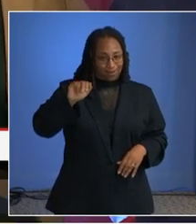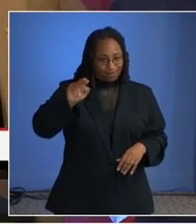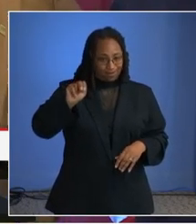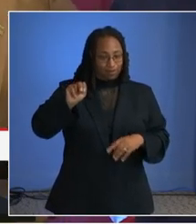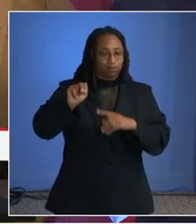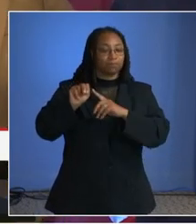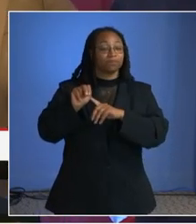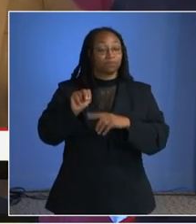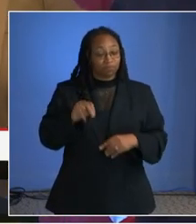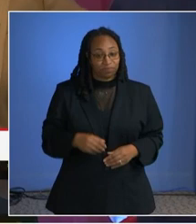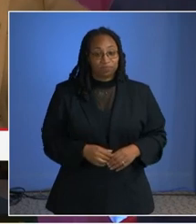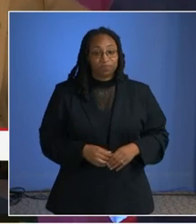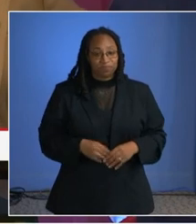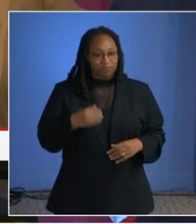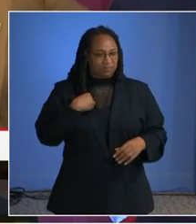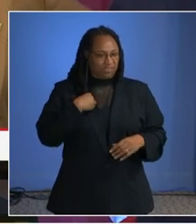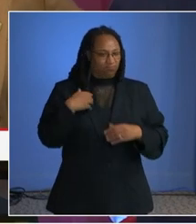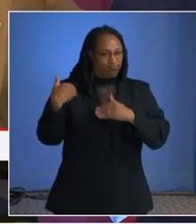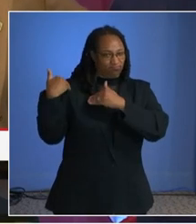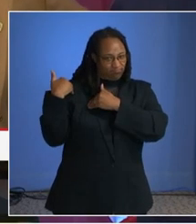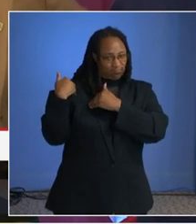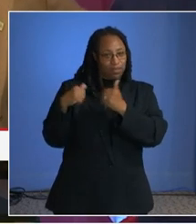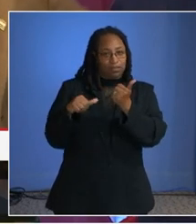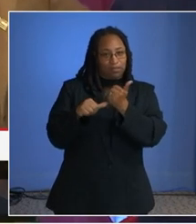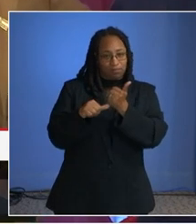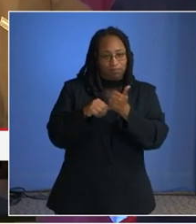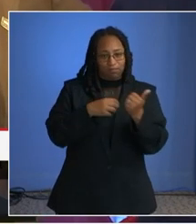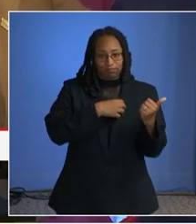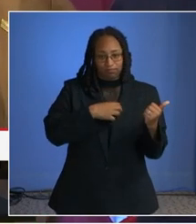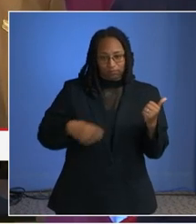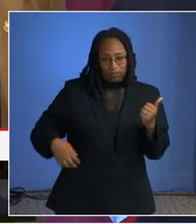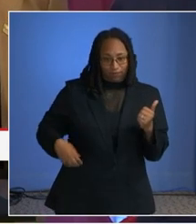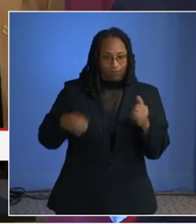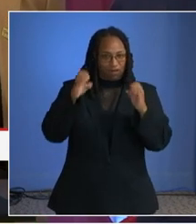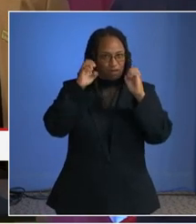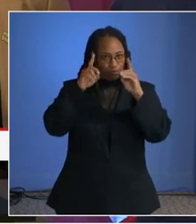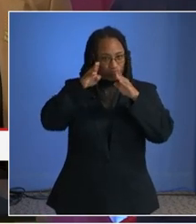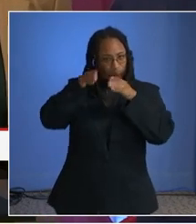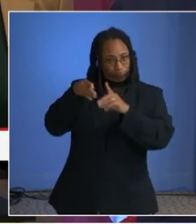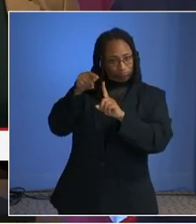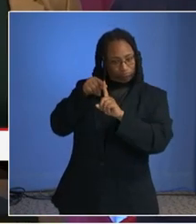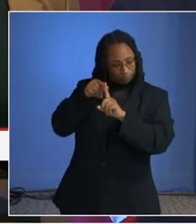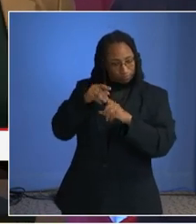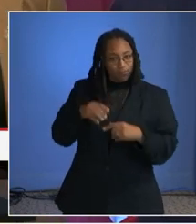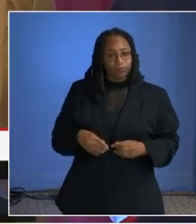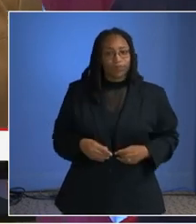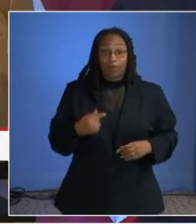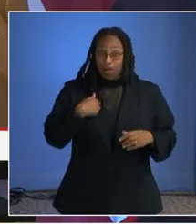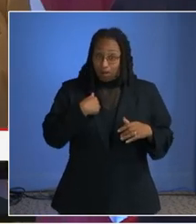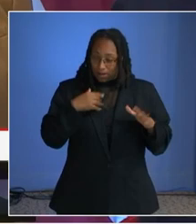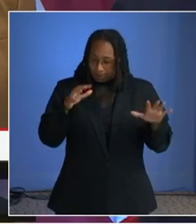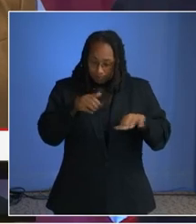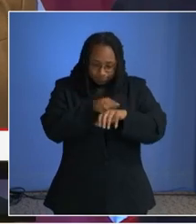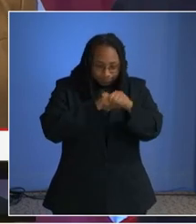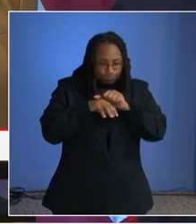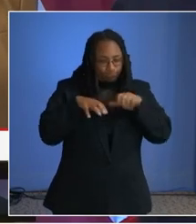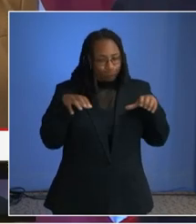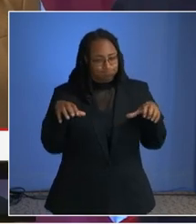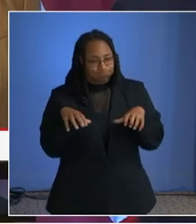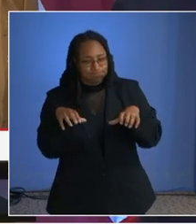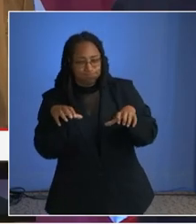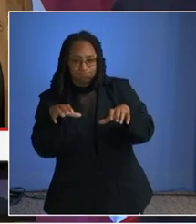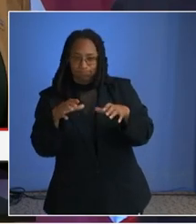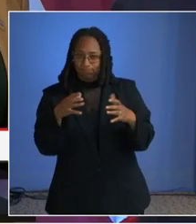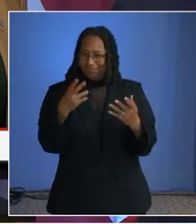years, especially coming out of the pandemic. And I'm extremely proud of the work that we have done at DCPS this year. We started this year